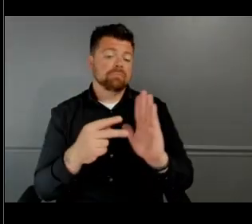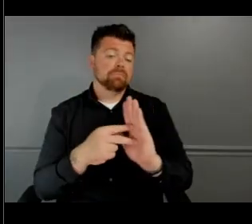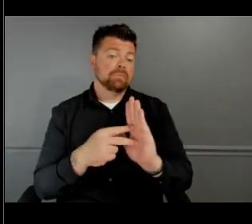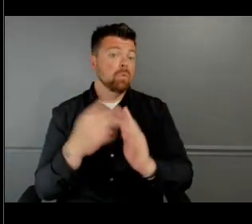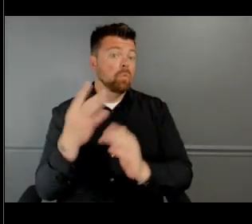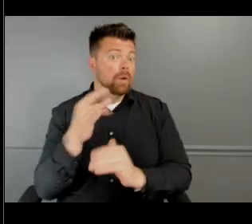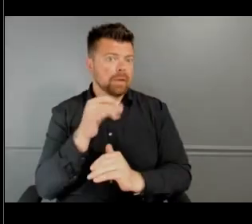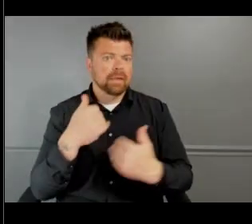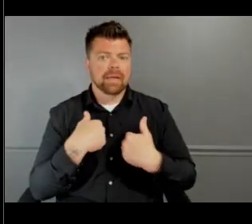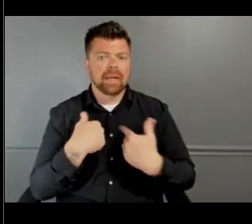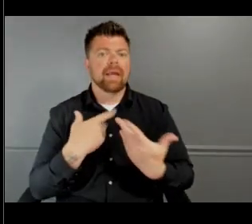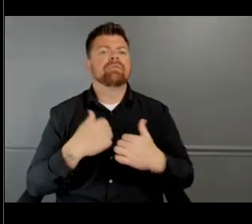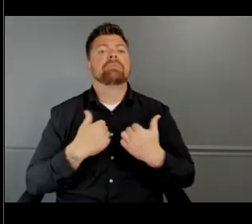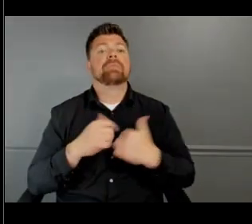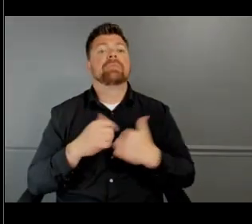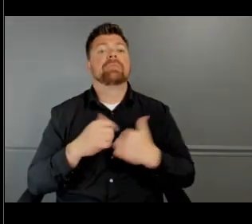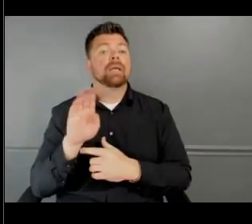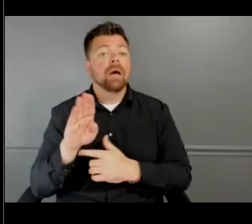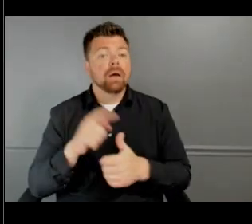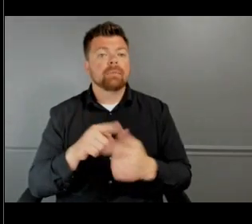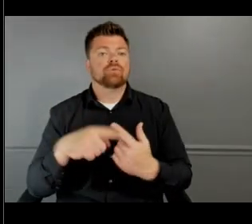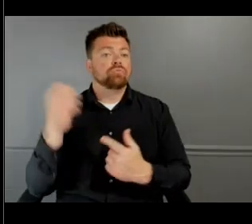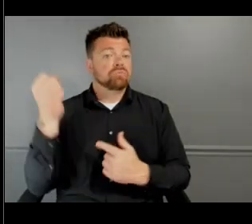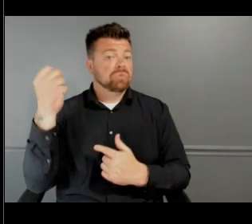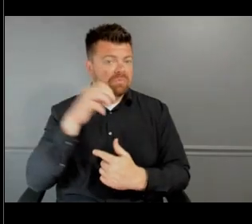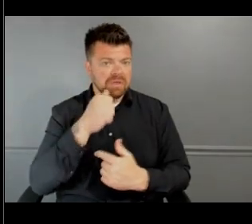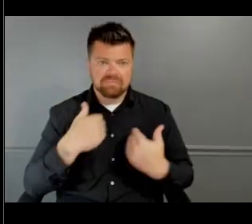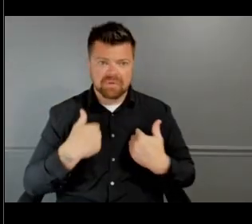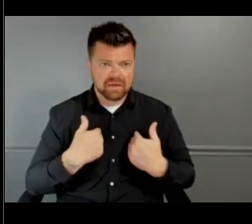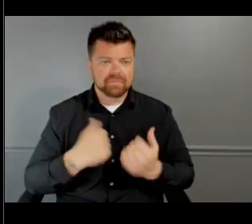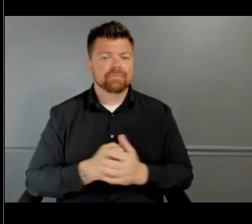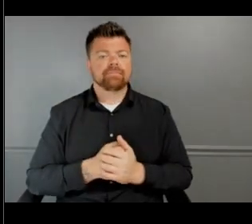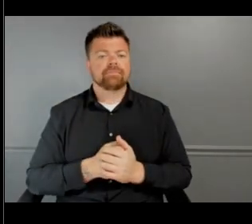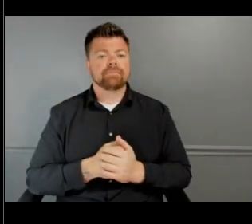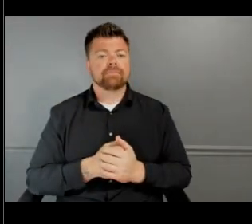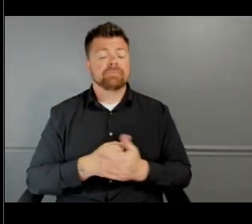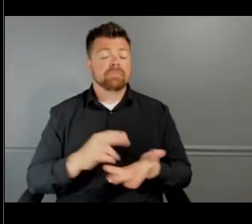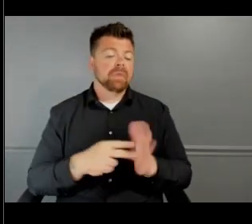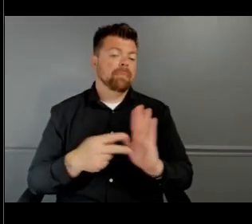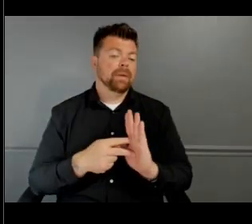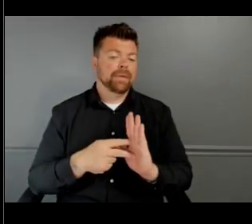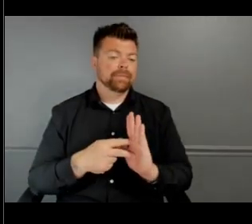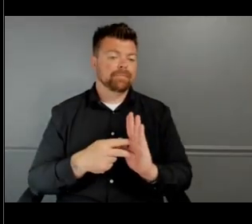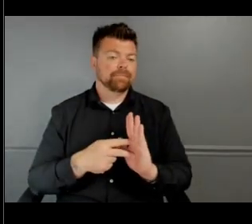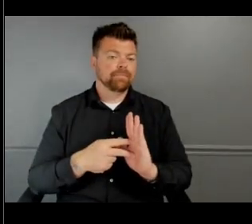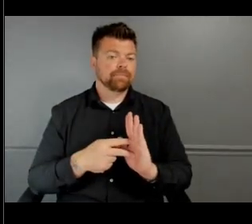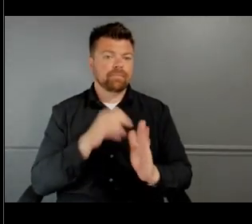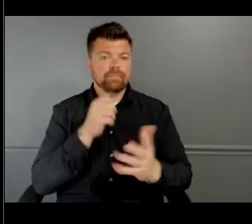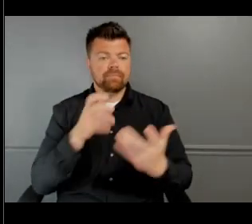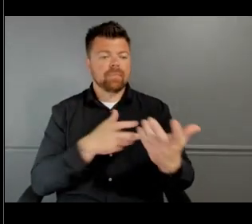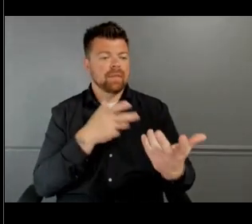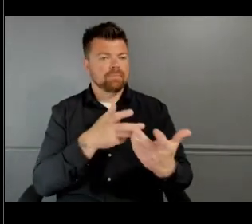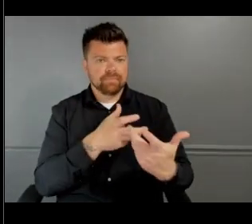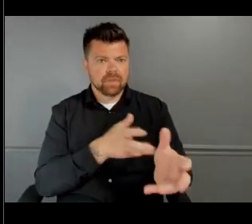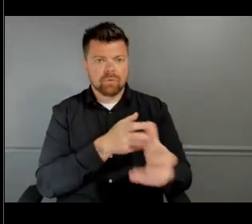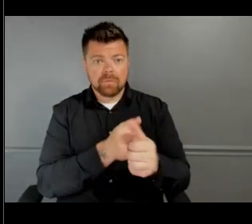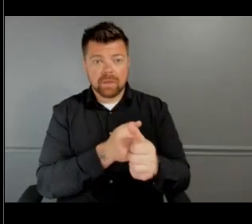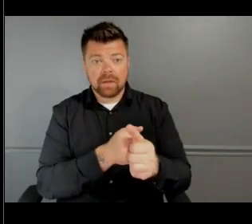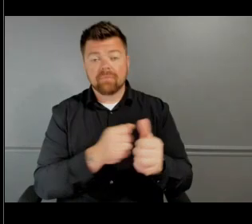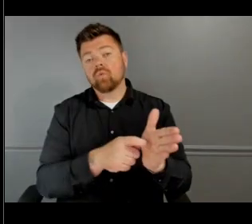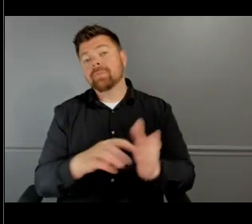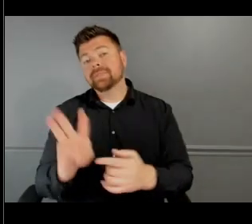a bathtub or a shower and are not subject to requirement 6, reinforcing